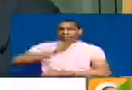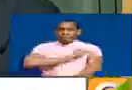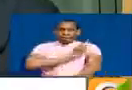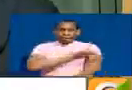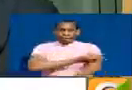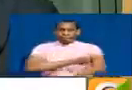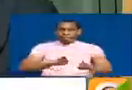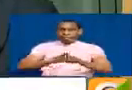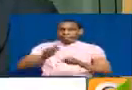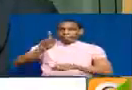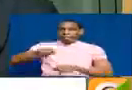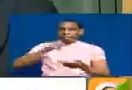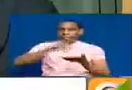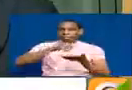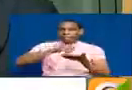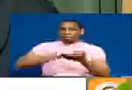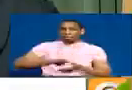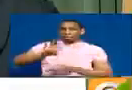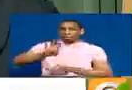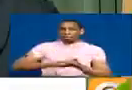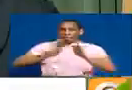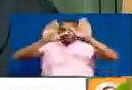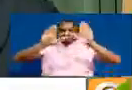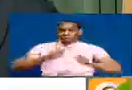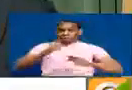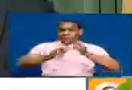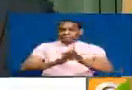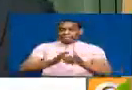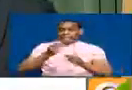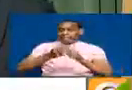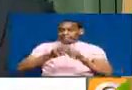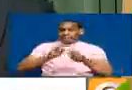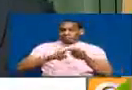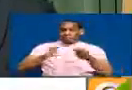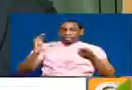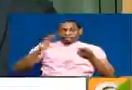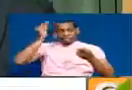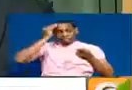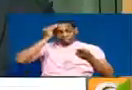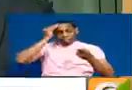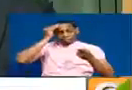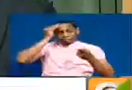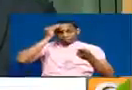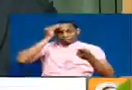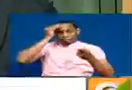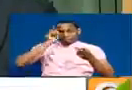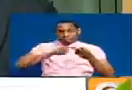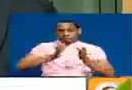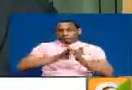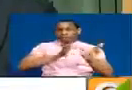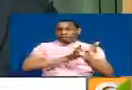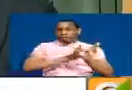power, which must include 4 sequential processes, namely civic education,